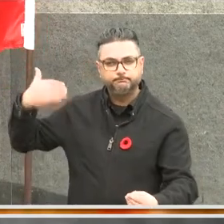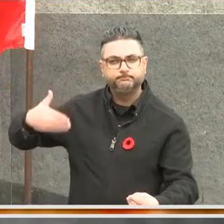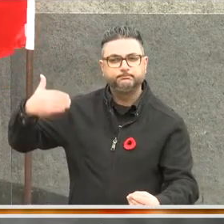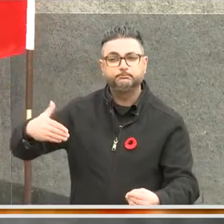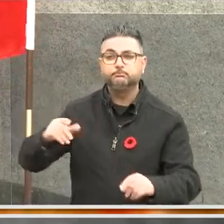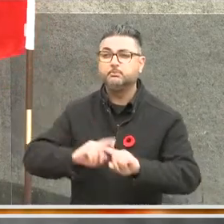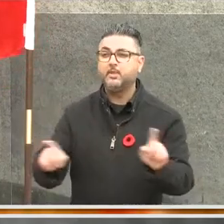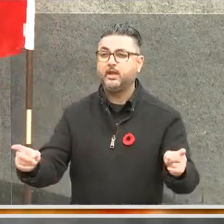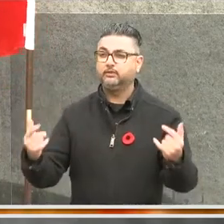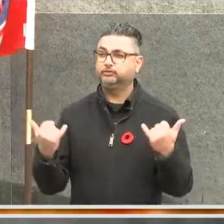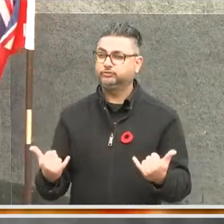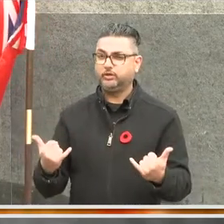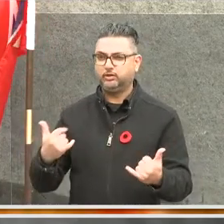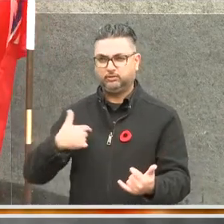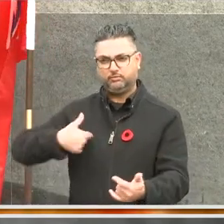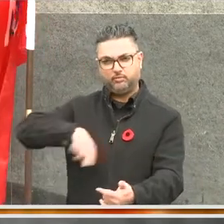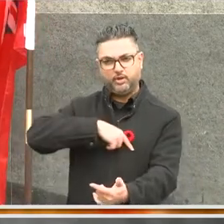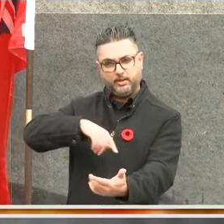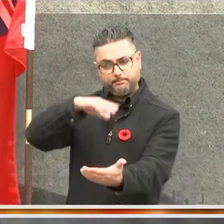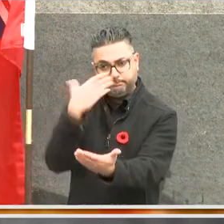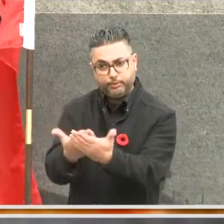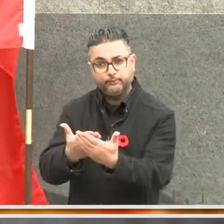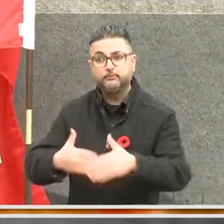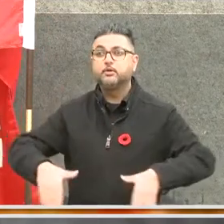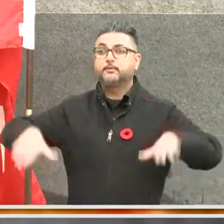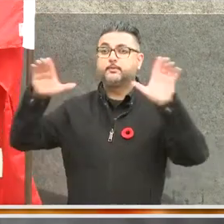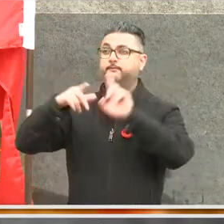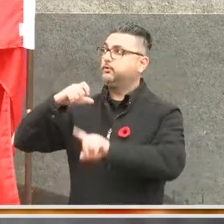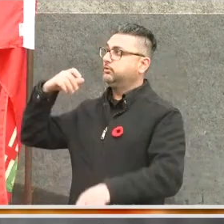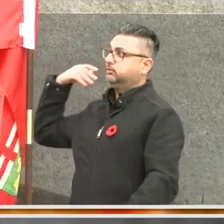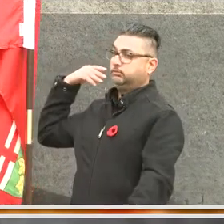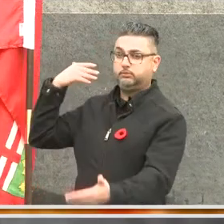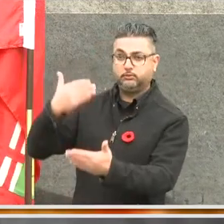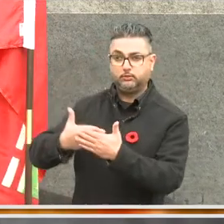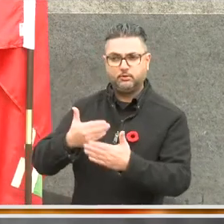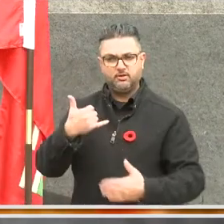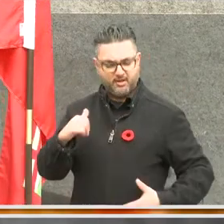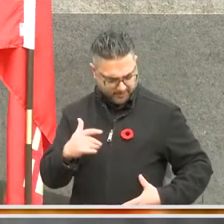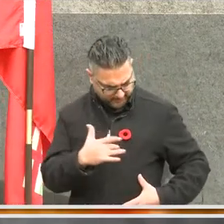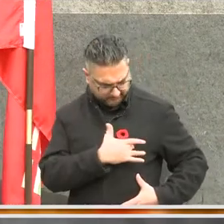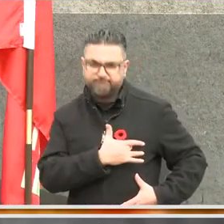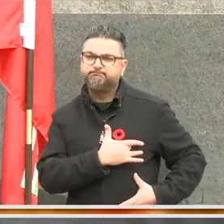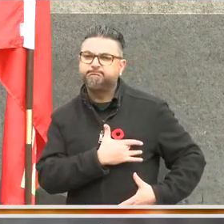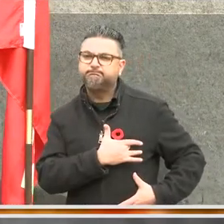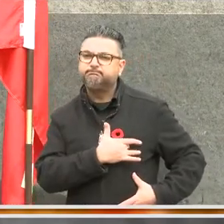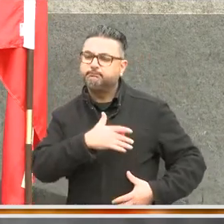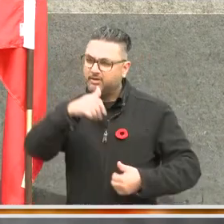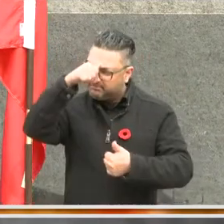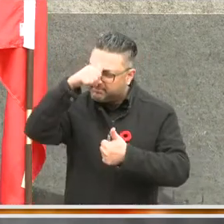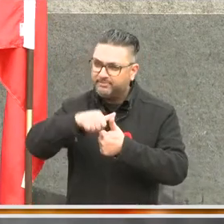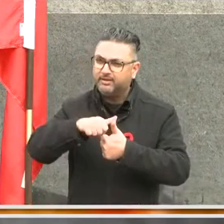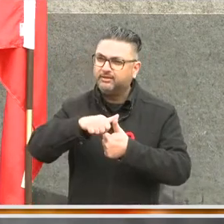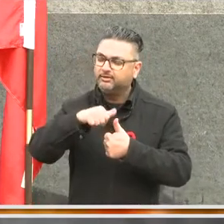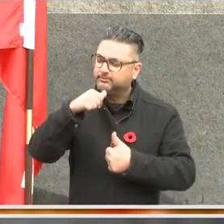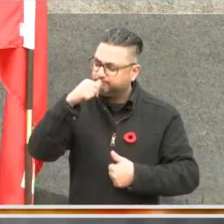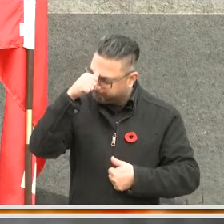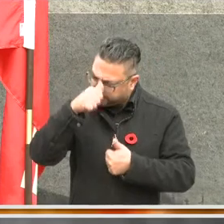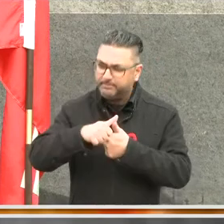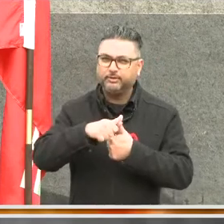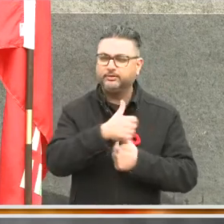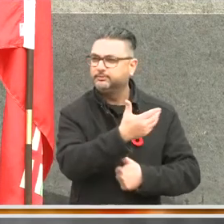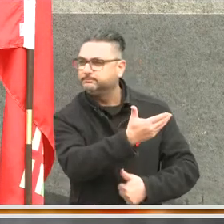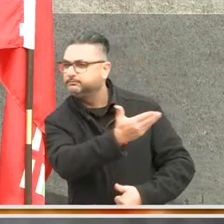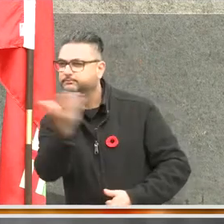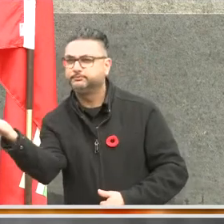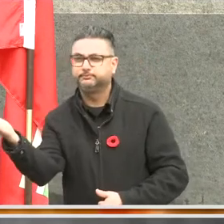by our forebear remains in our hearts and minds. Nous ne voulons surtout pas oublier tous